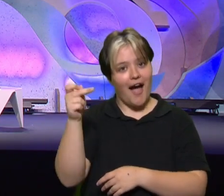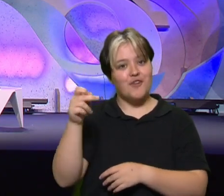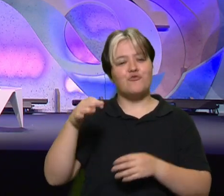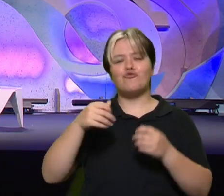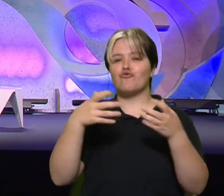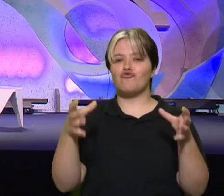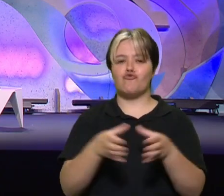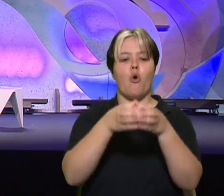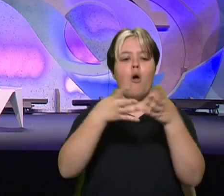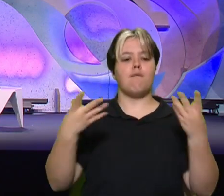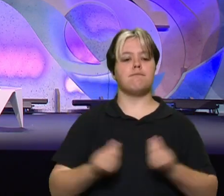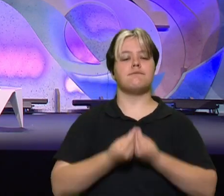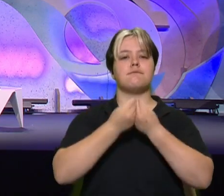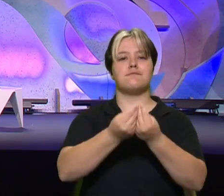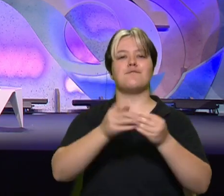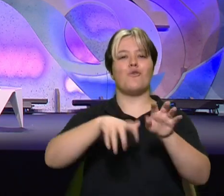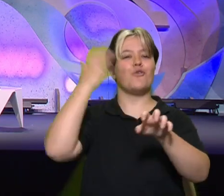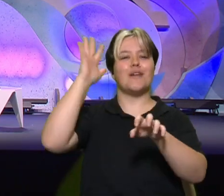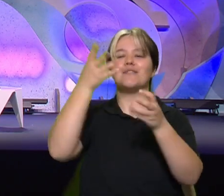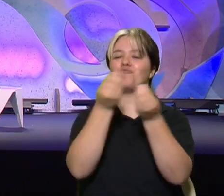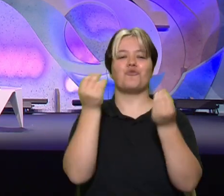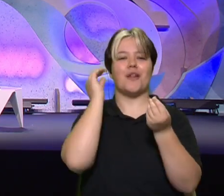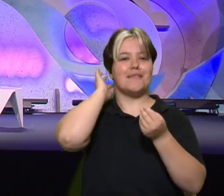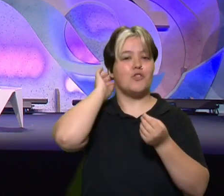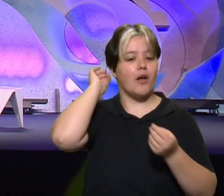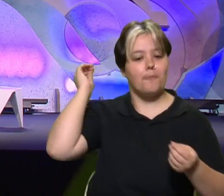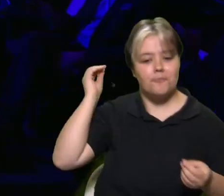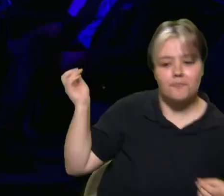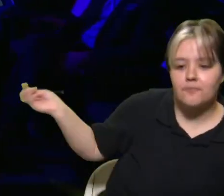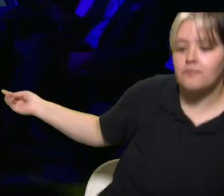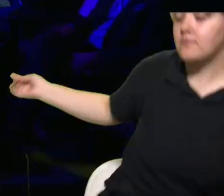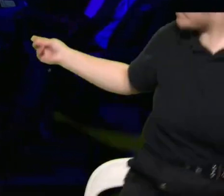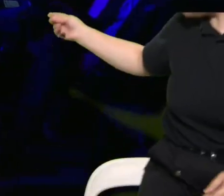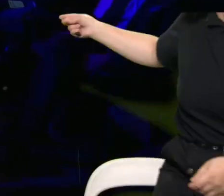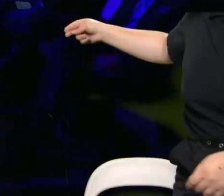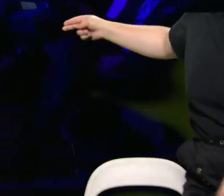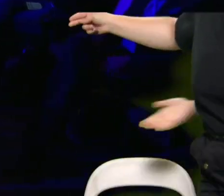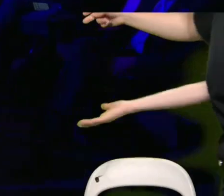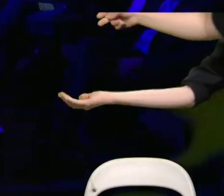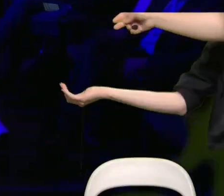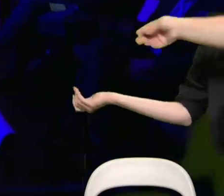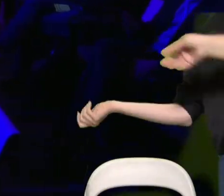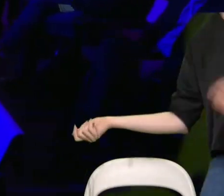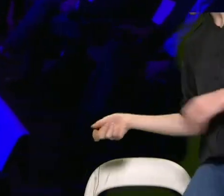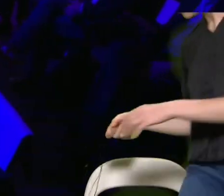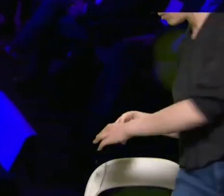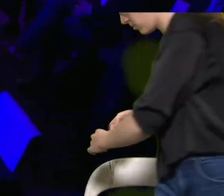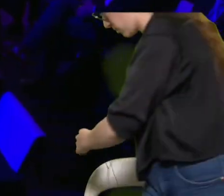and this is going to be a great congress and congratulations on your 40 years.